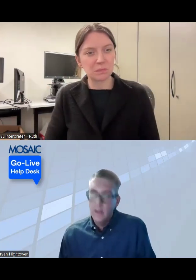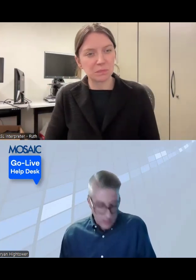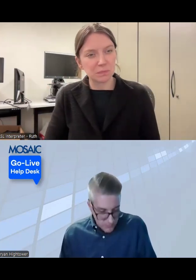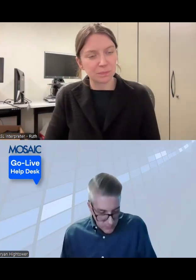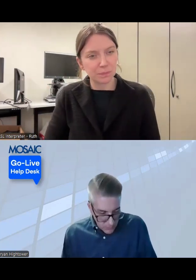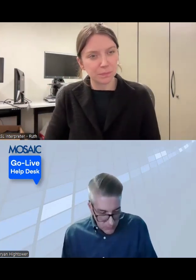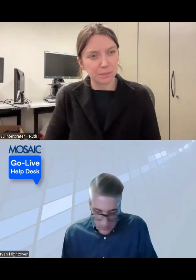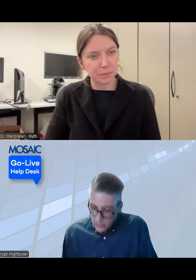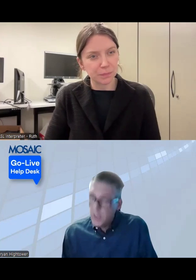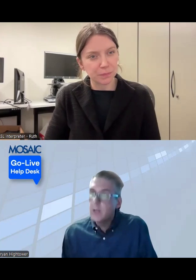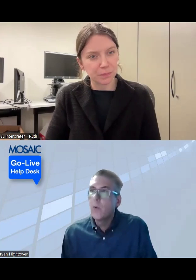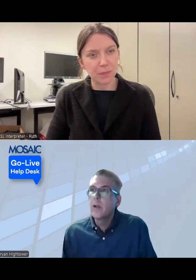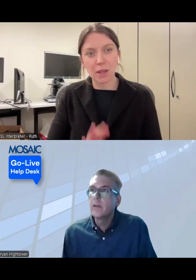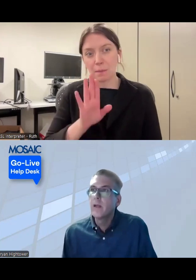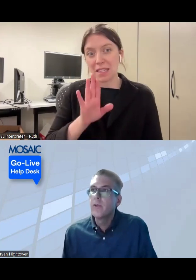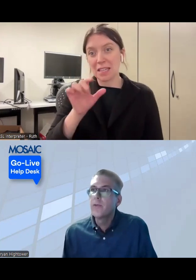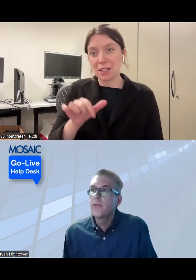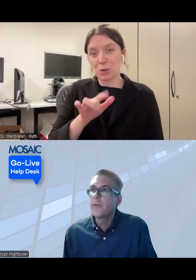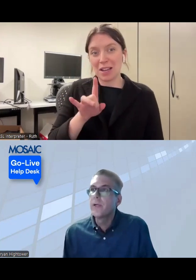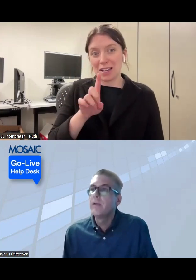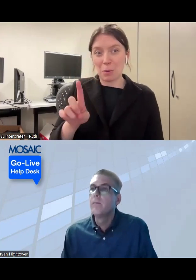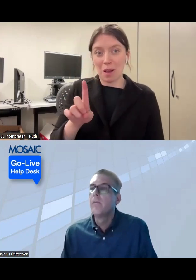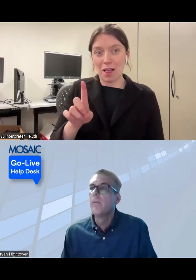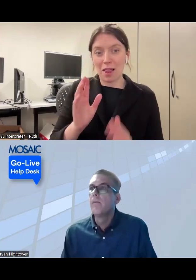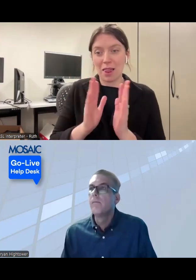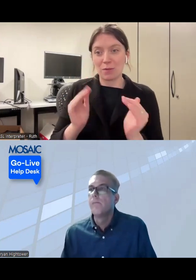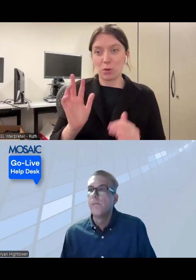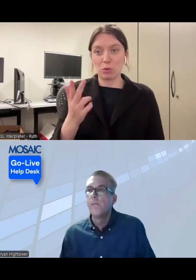And I'm going to go to BQ81 level 3.